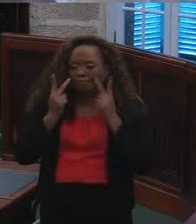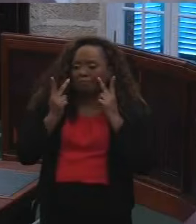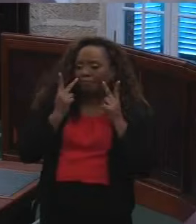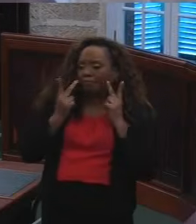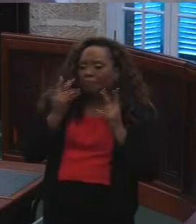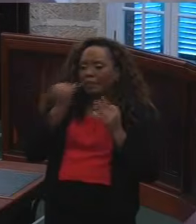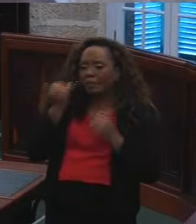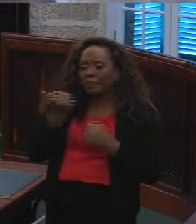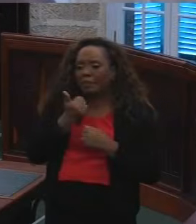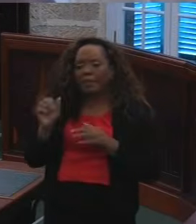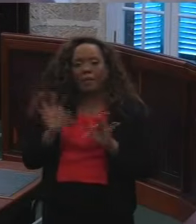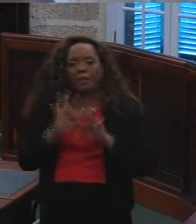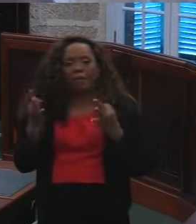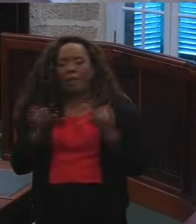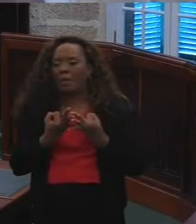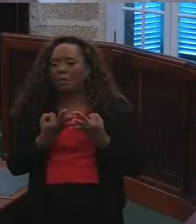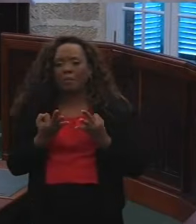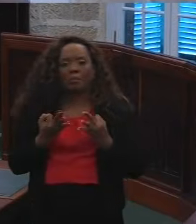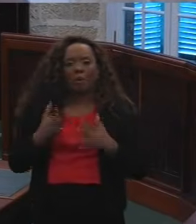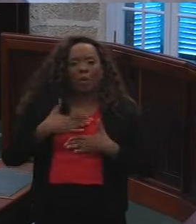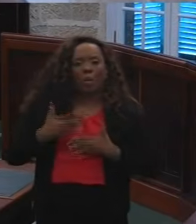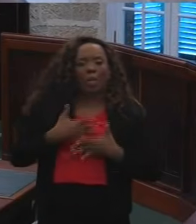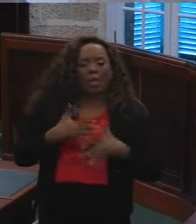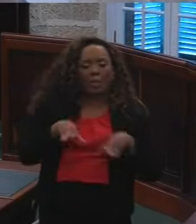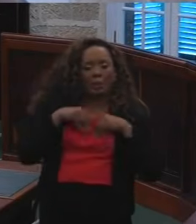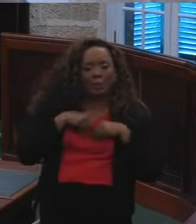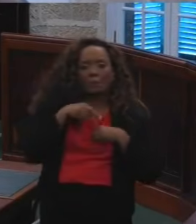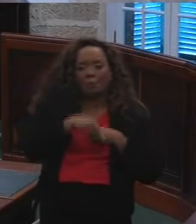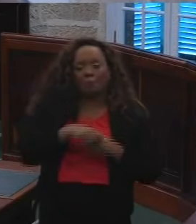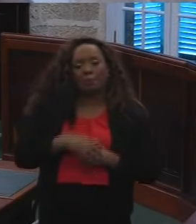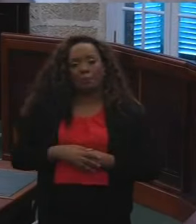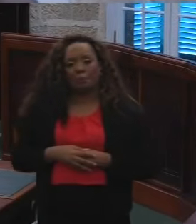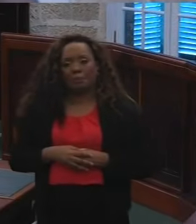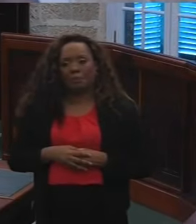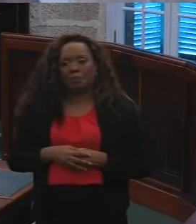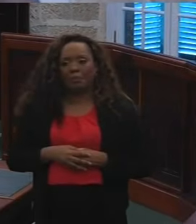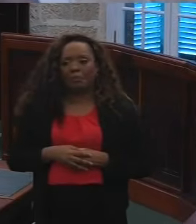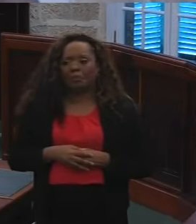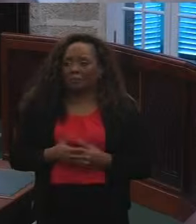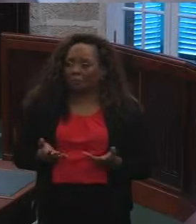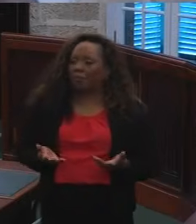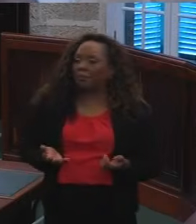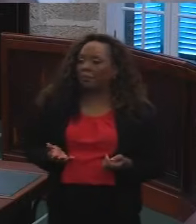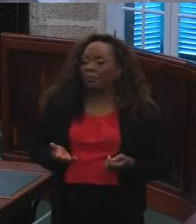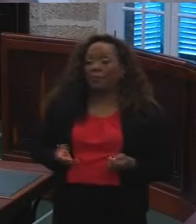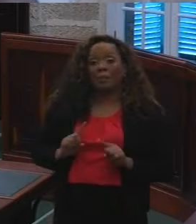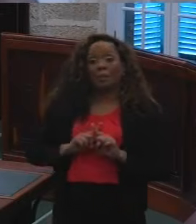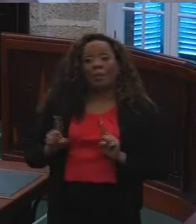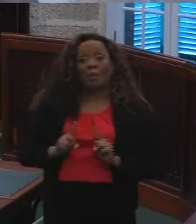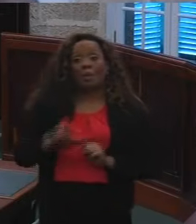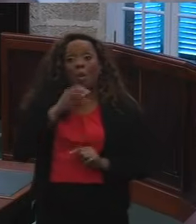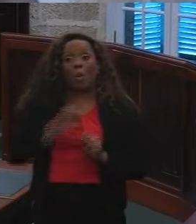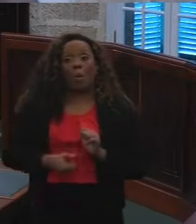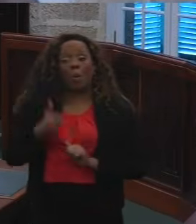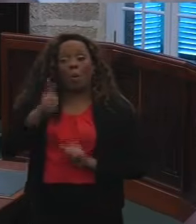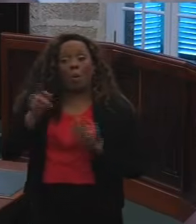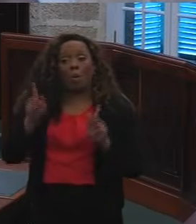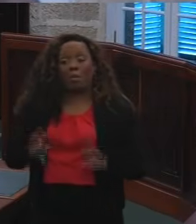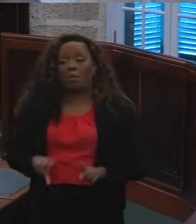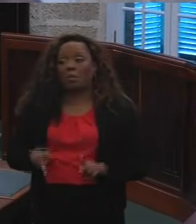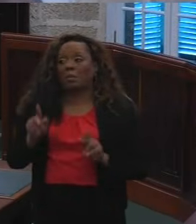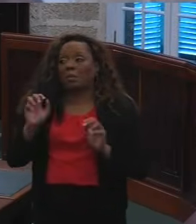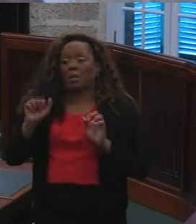be willing to take care of that elderly person. An elderly person may be placed in